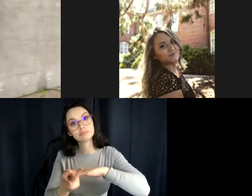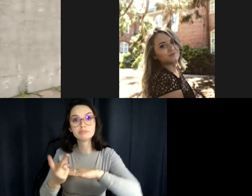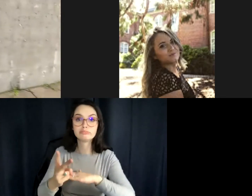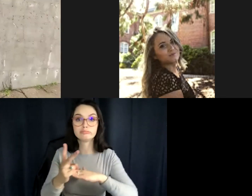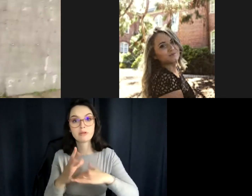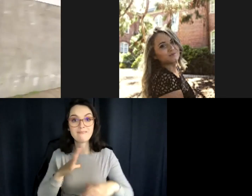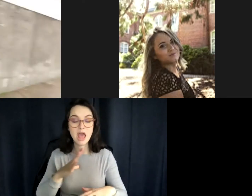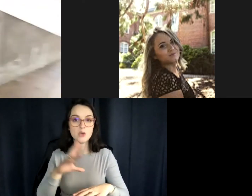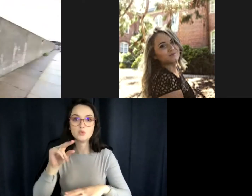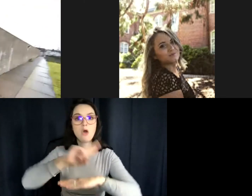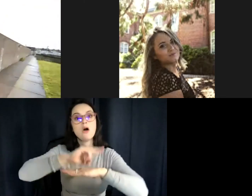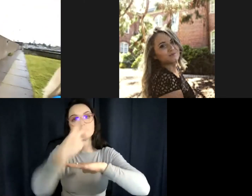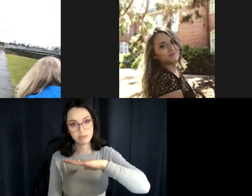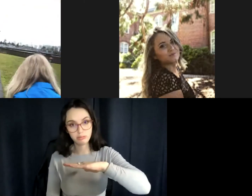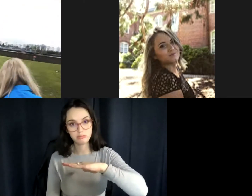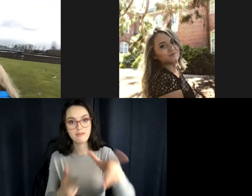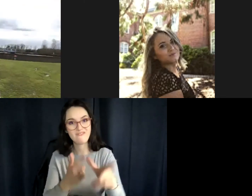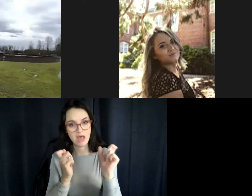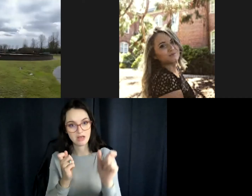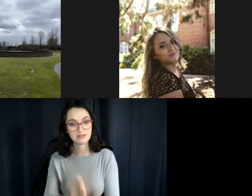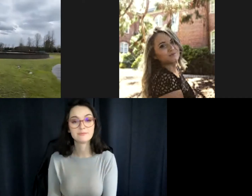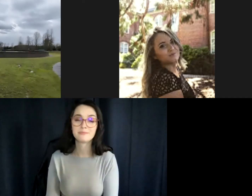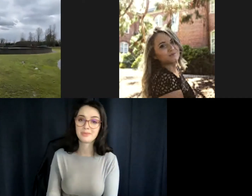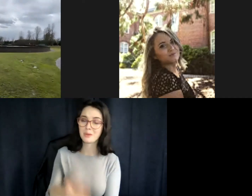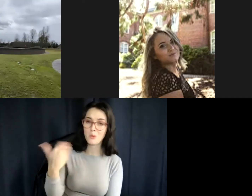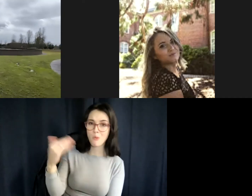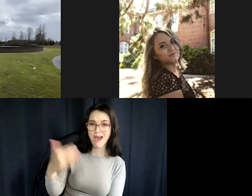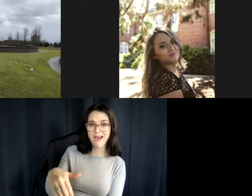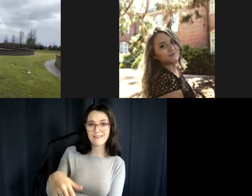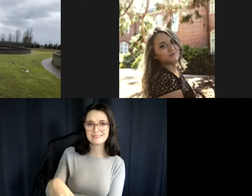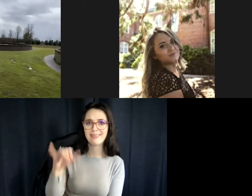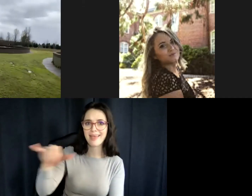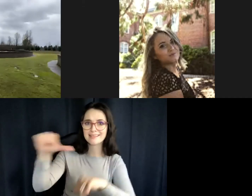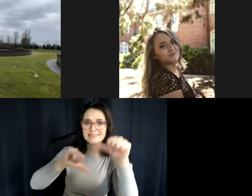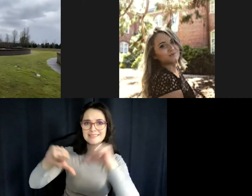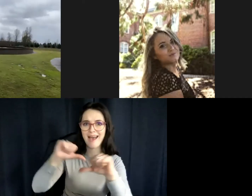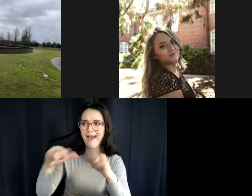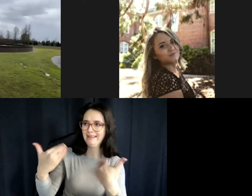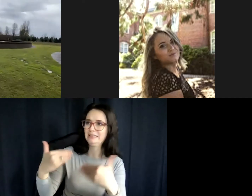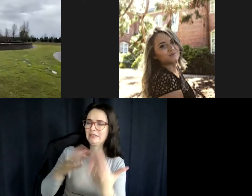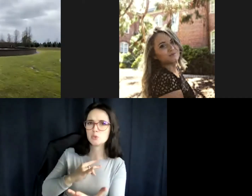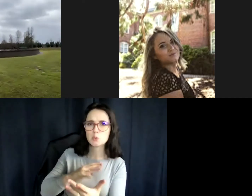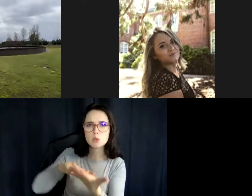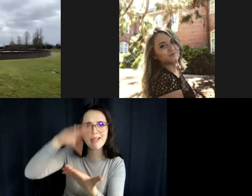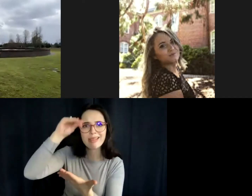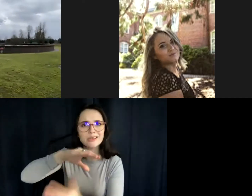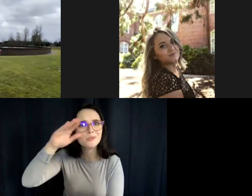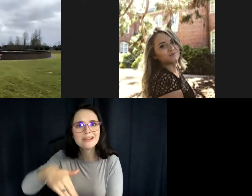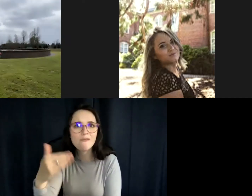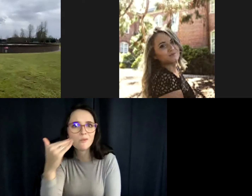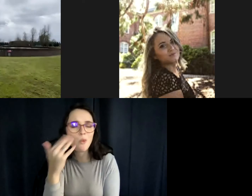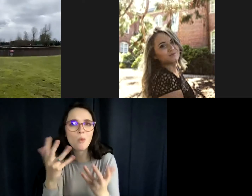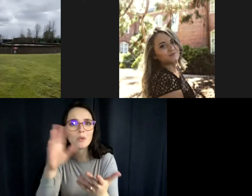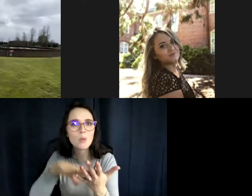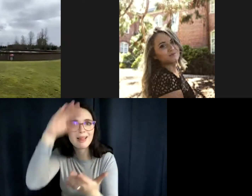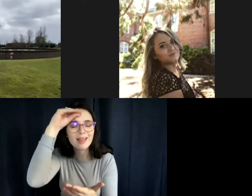online. Okay. And when I mean online, I mean it's working. Got it. It's running. But Like- one thing I didn't mention about the aeration